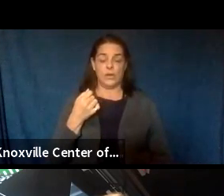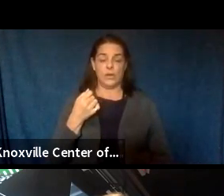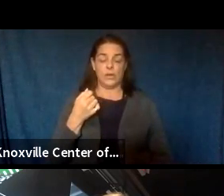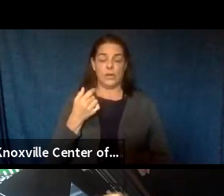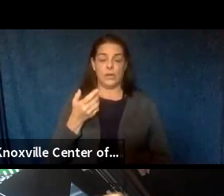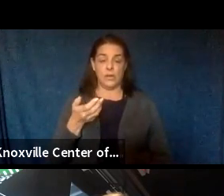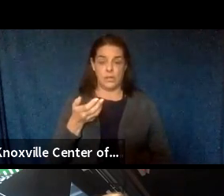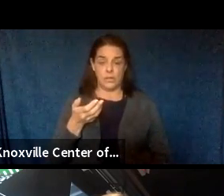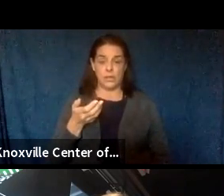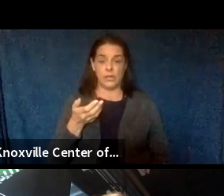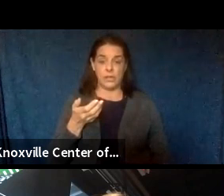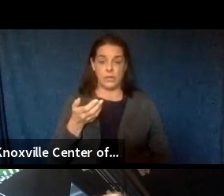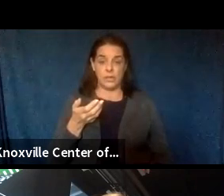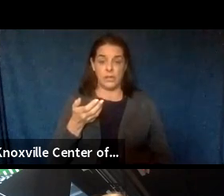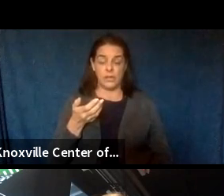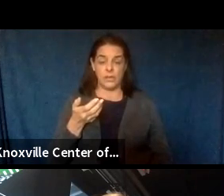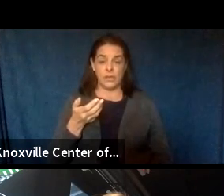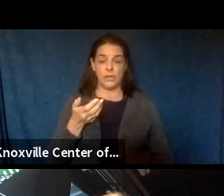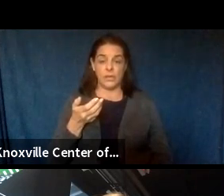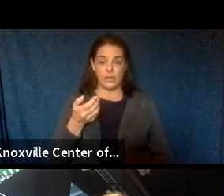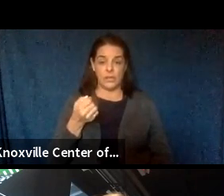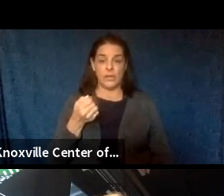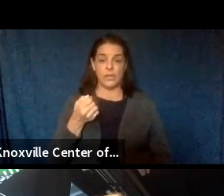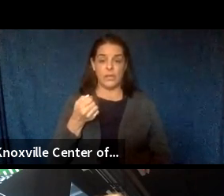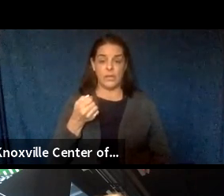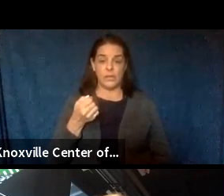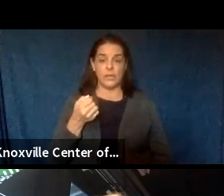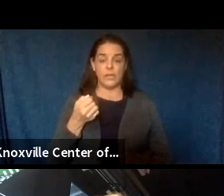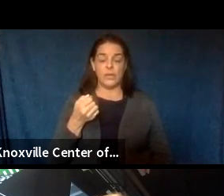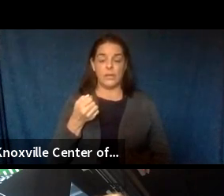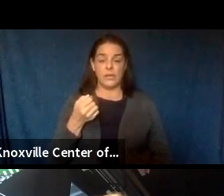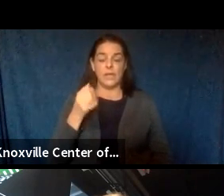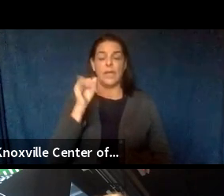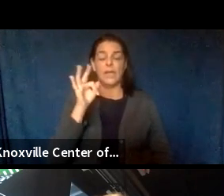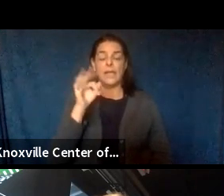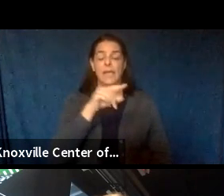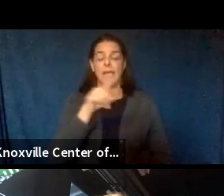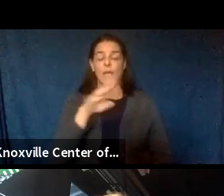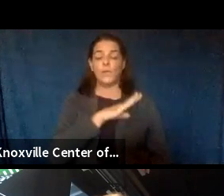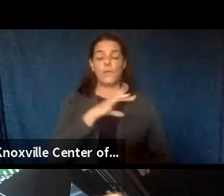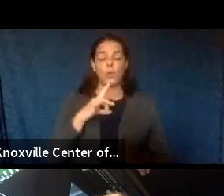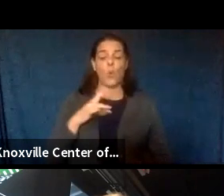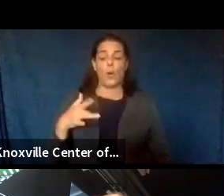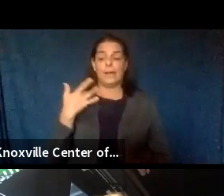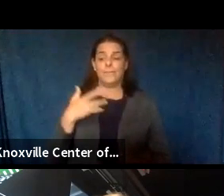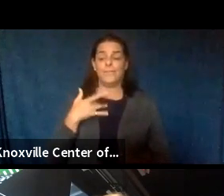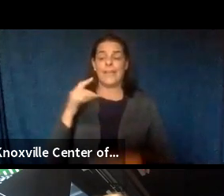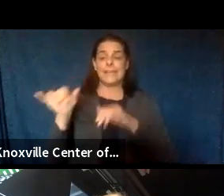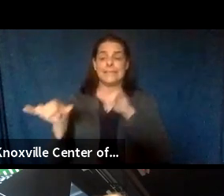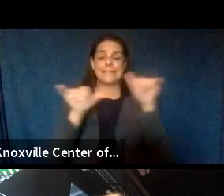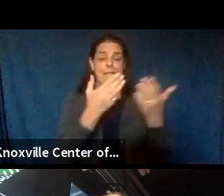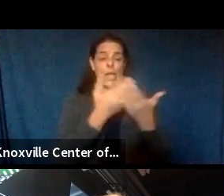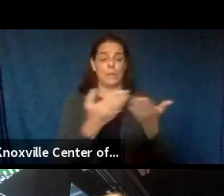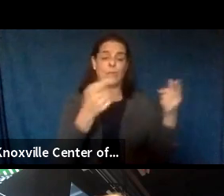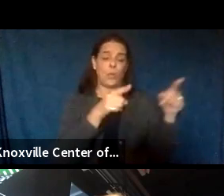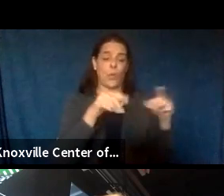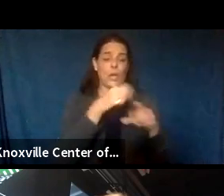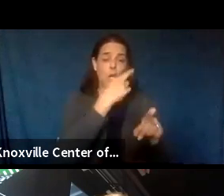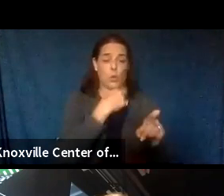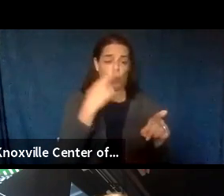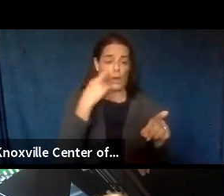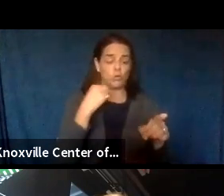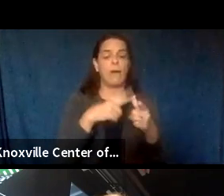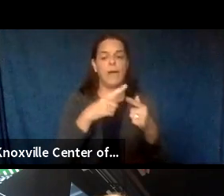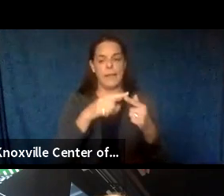dynamic is happening in restaurants, then it is within the board's power to